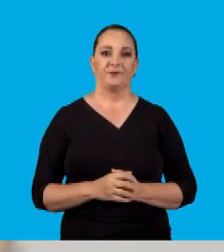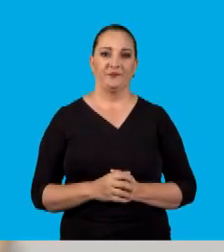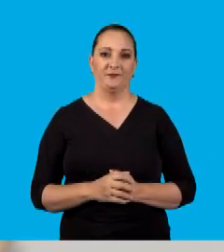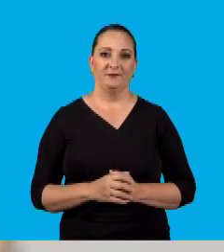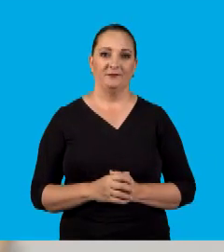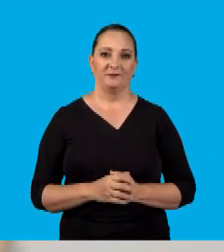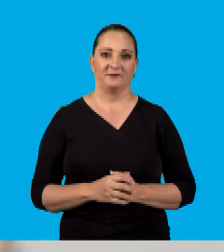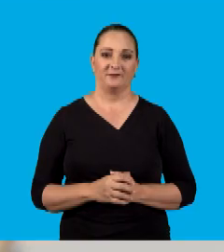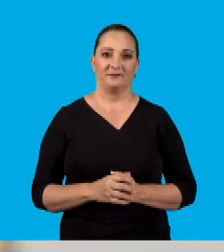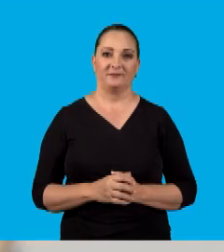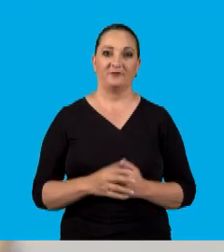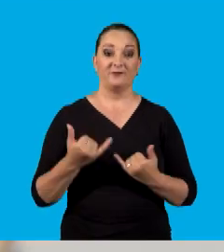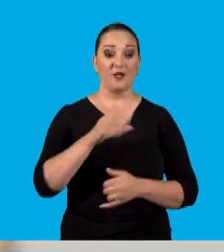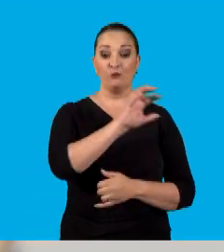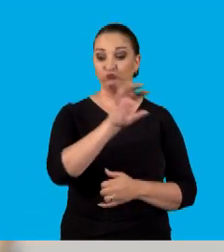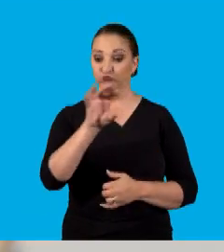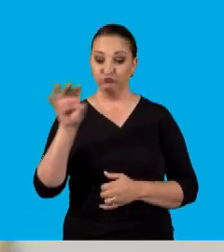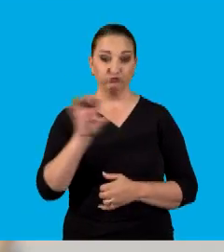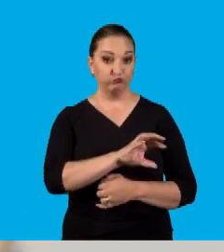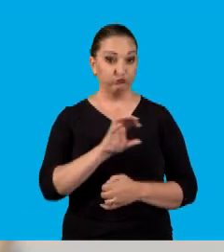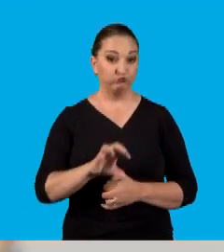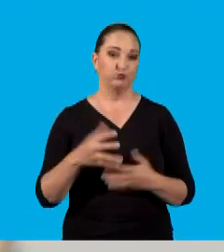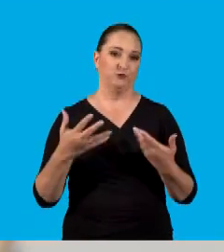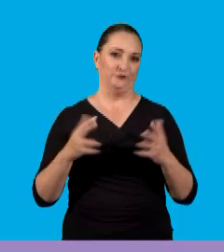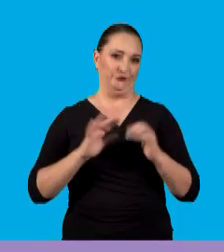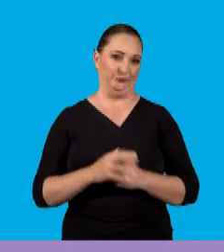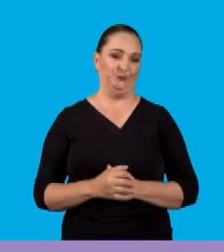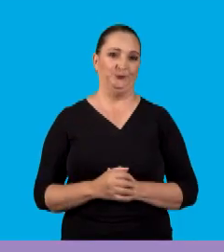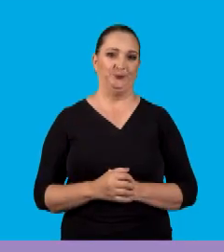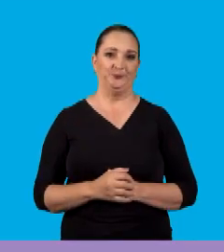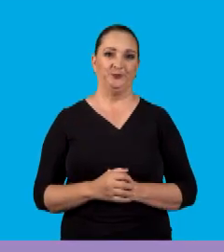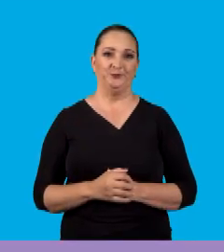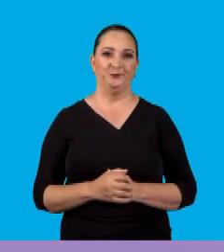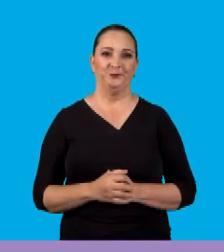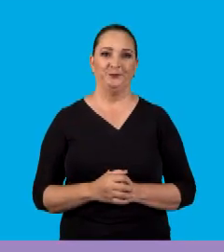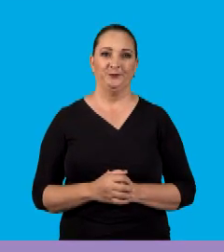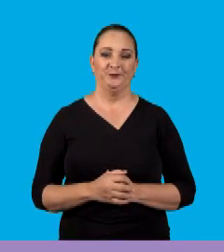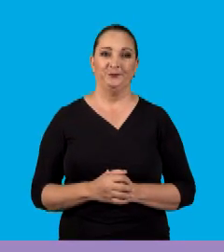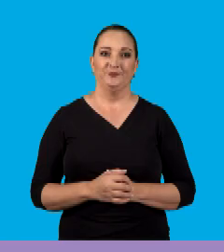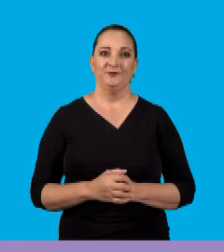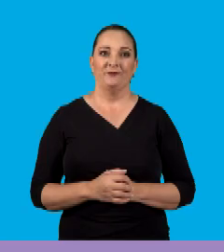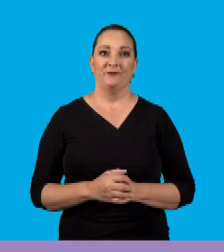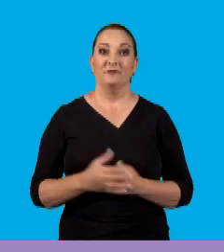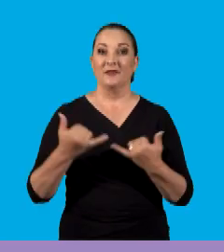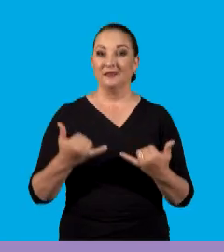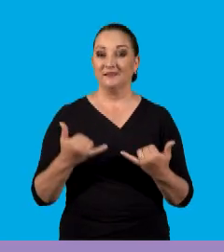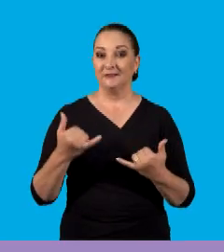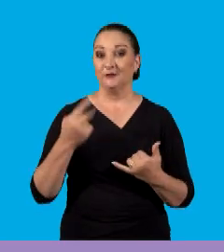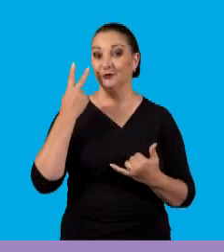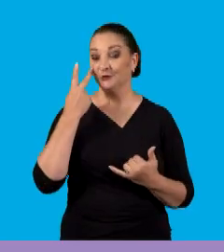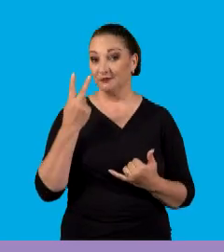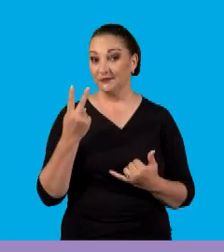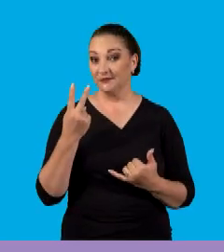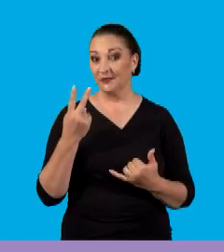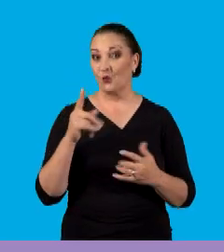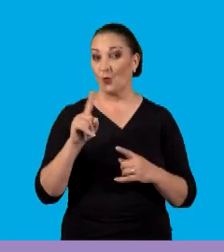straight graph. And that is our linear and non-linear graphs. What about when it